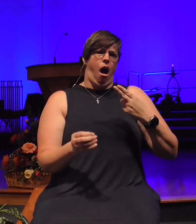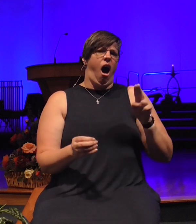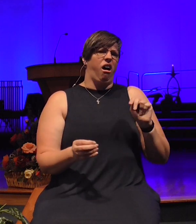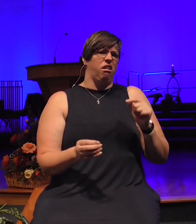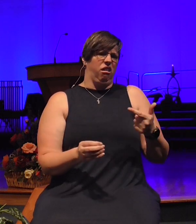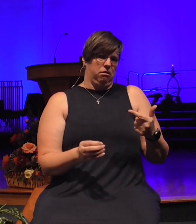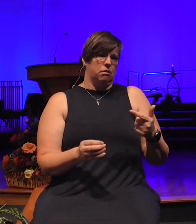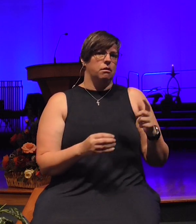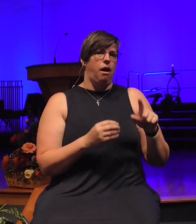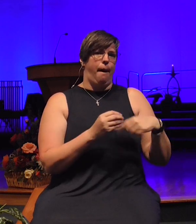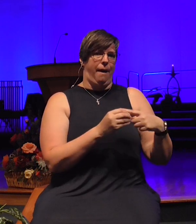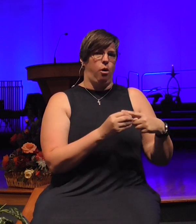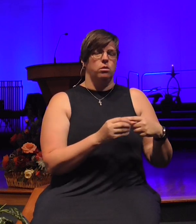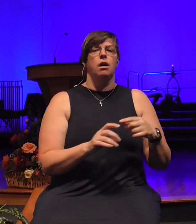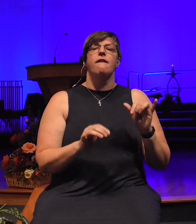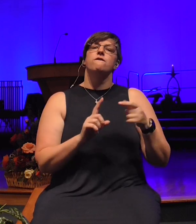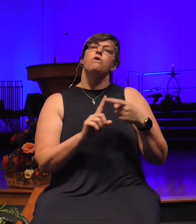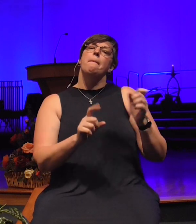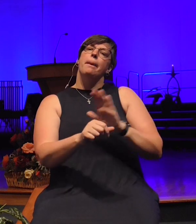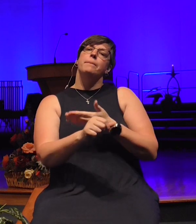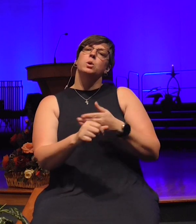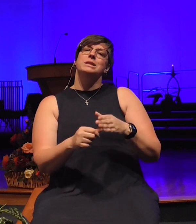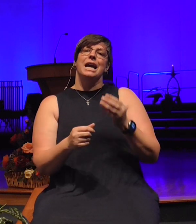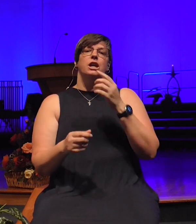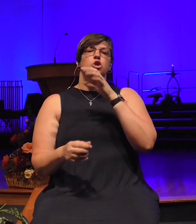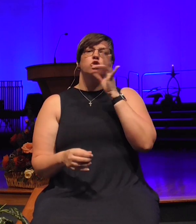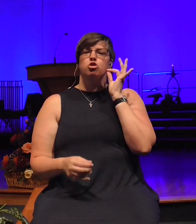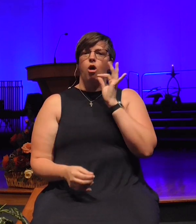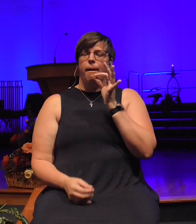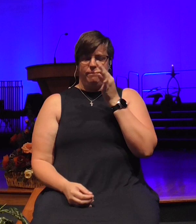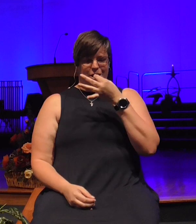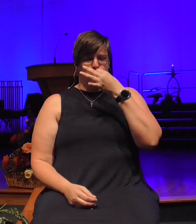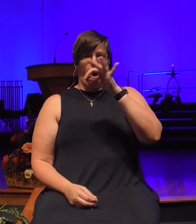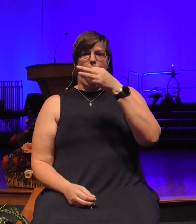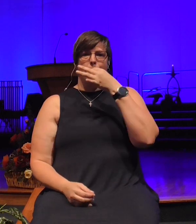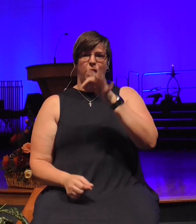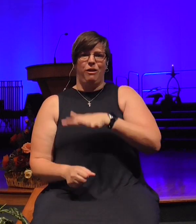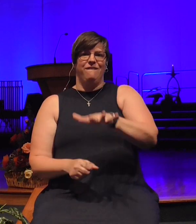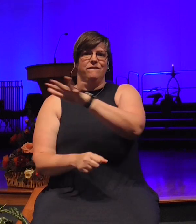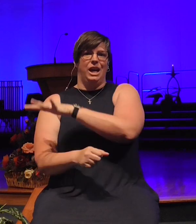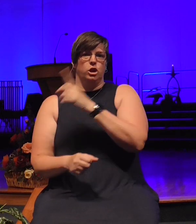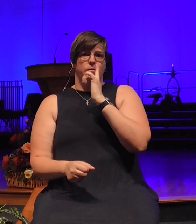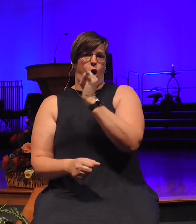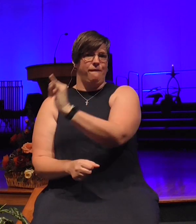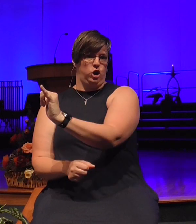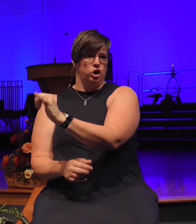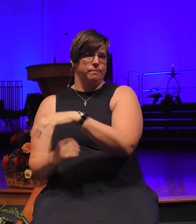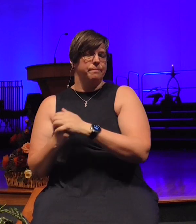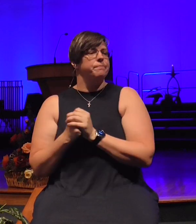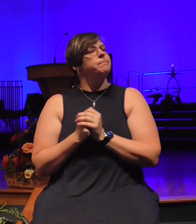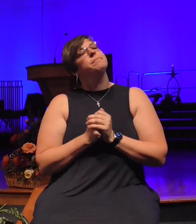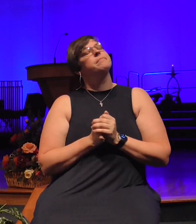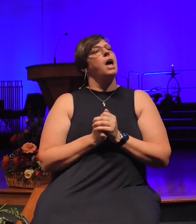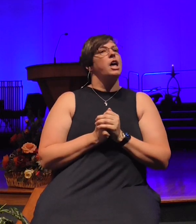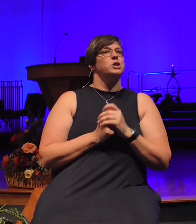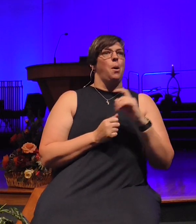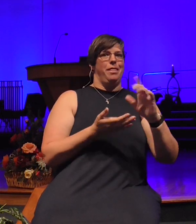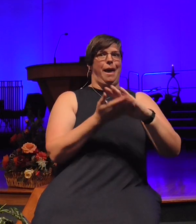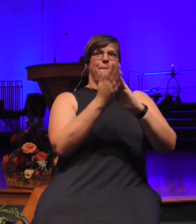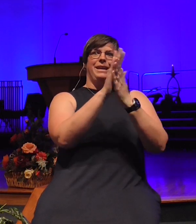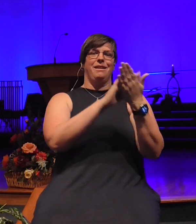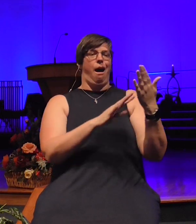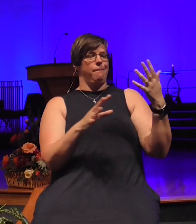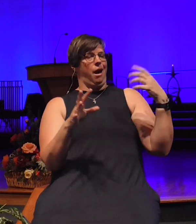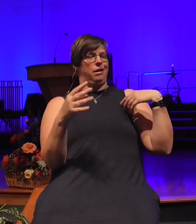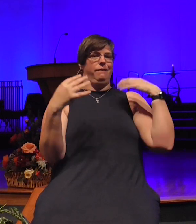From Strawberry Fields Forever. The Beatles begin to dive into psychedelia and help inspire and become part